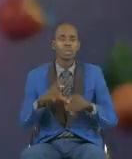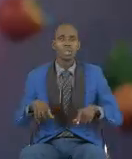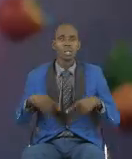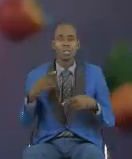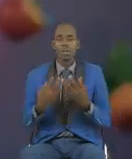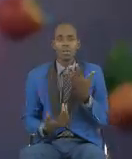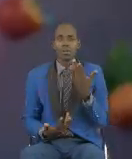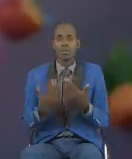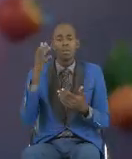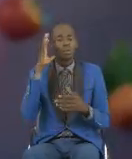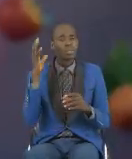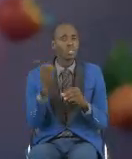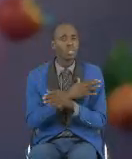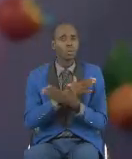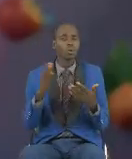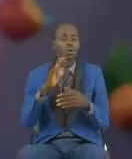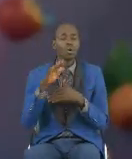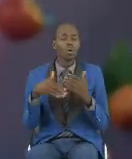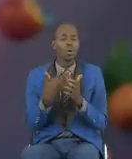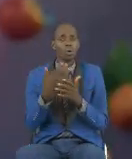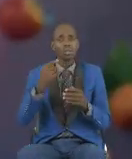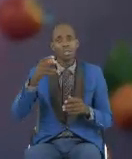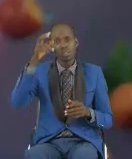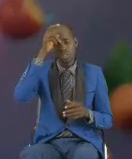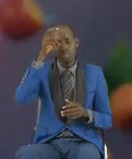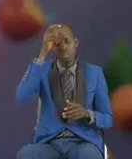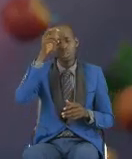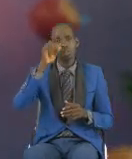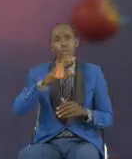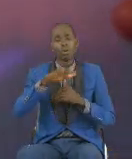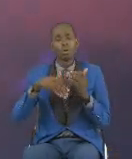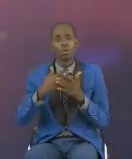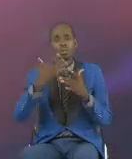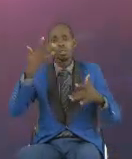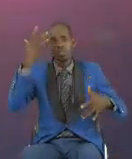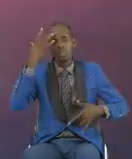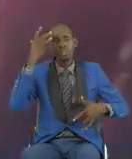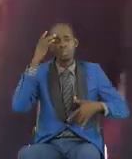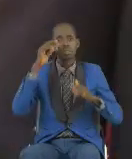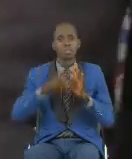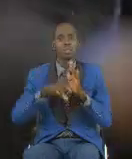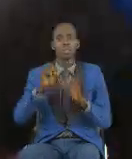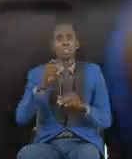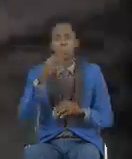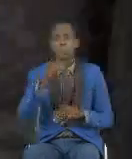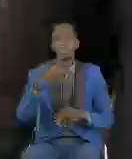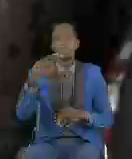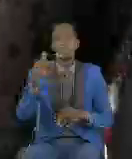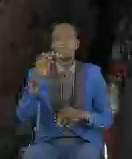those demons, all those diseases. The hammer will